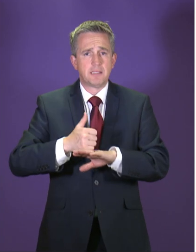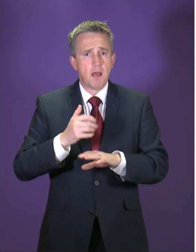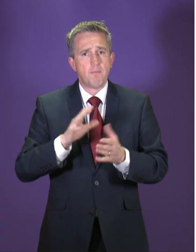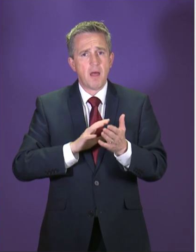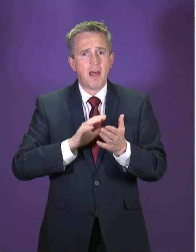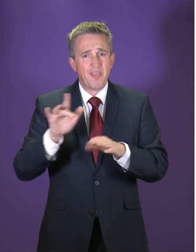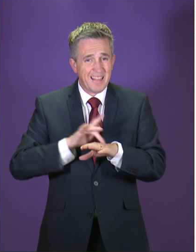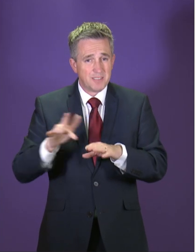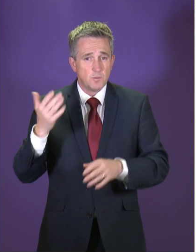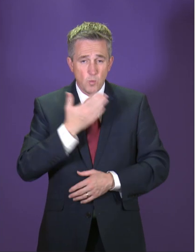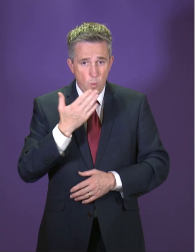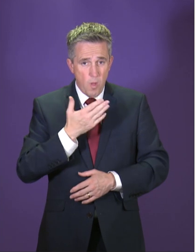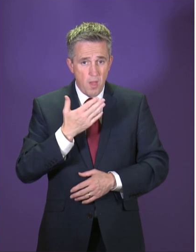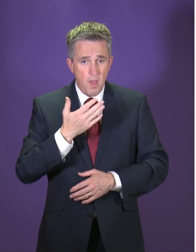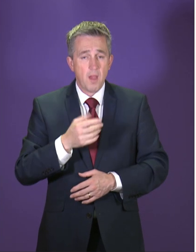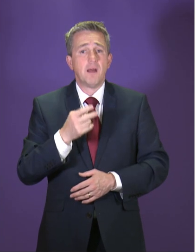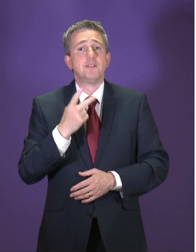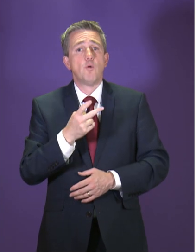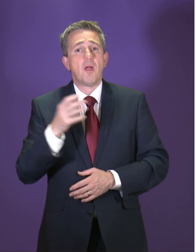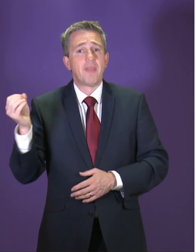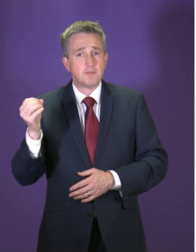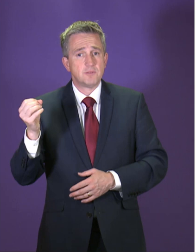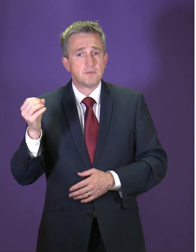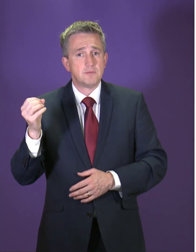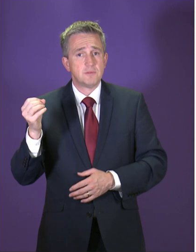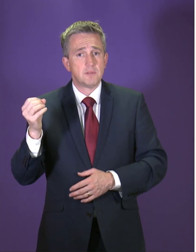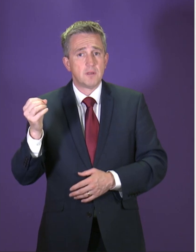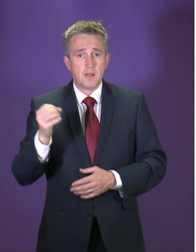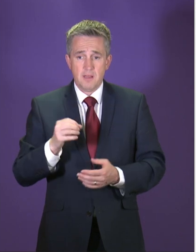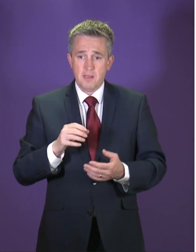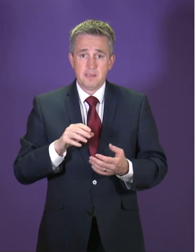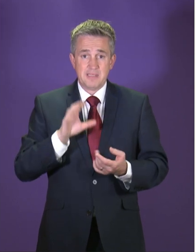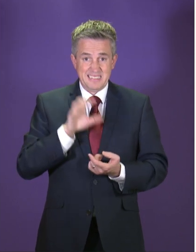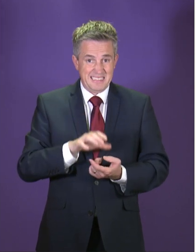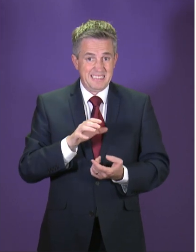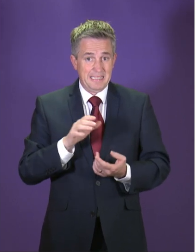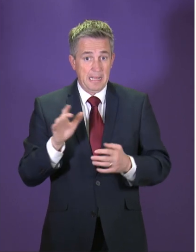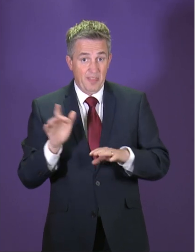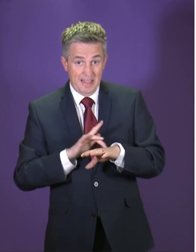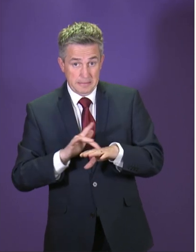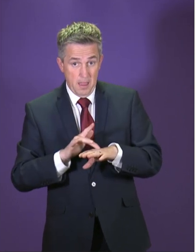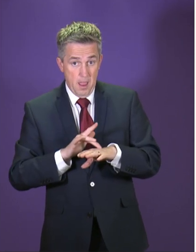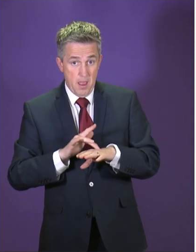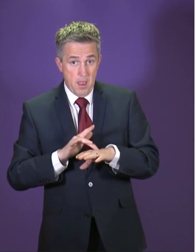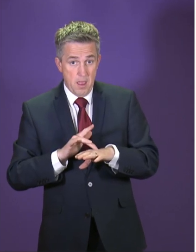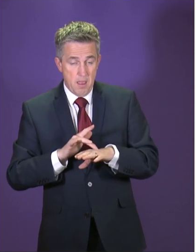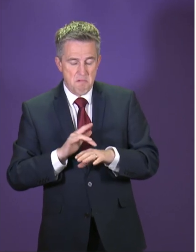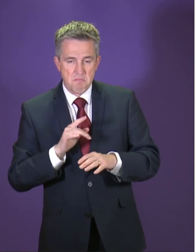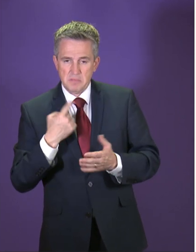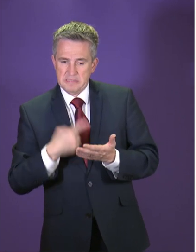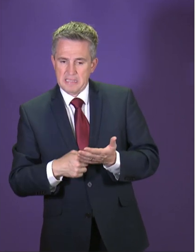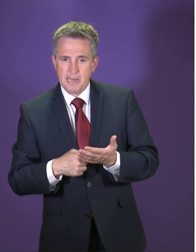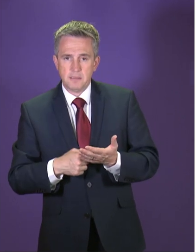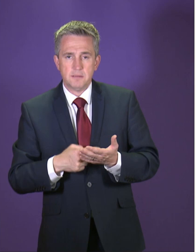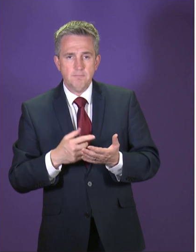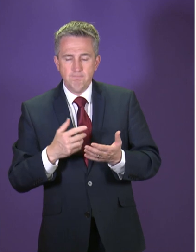culture market. In 2000, I took the theater from the city as the general director, and in